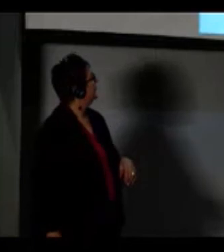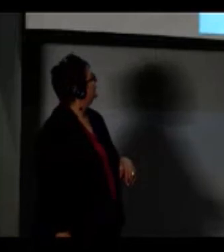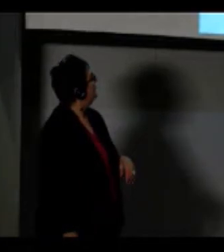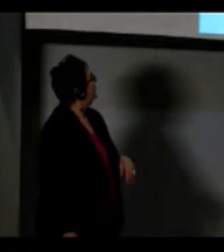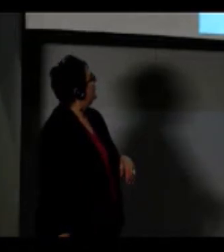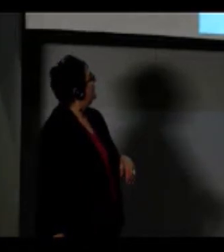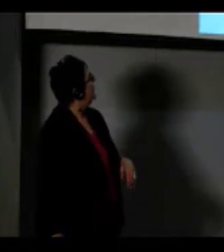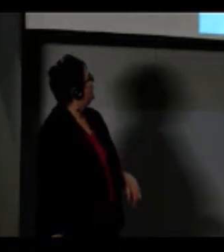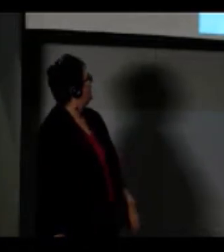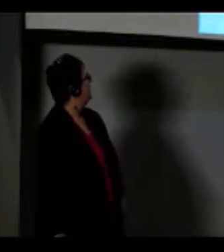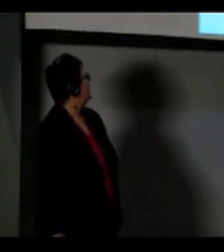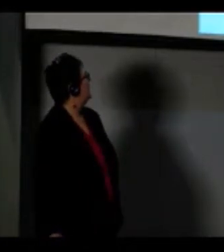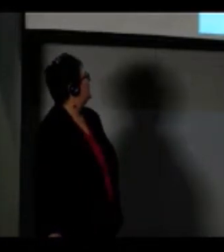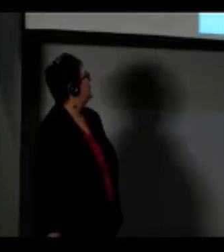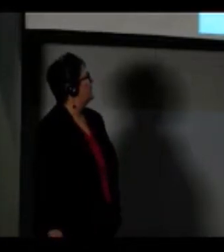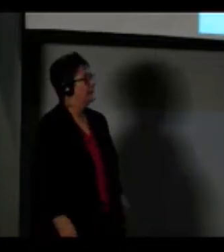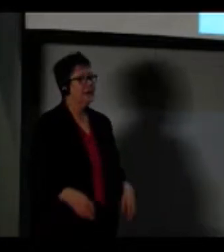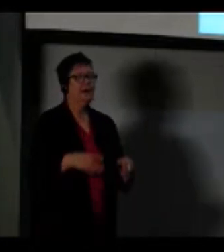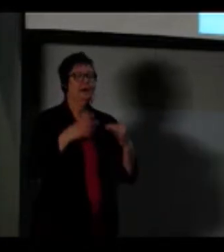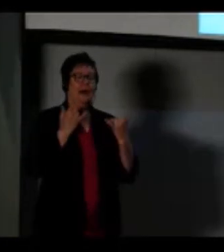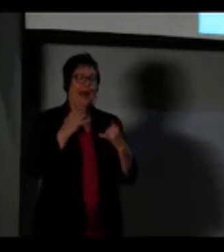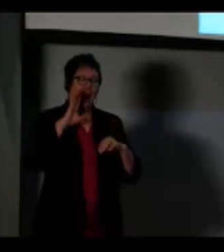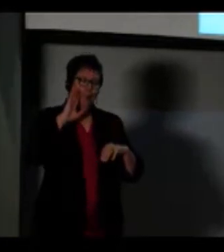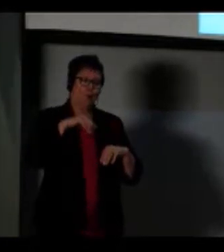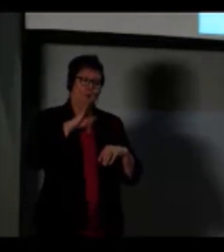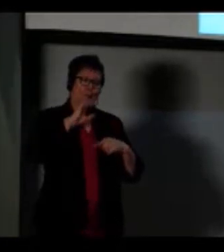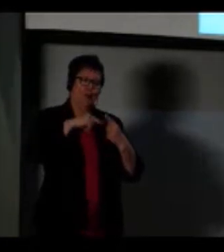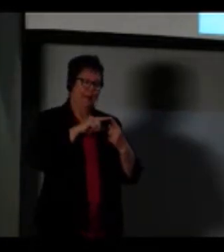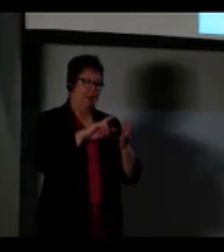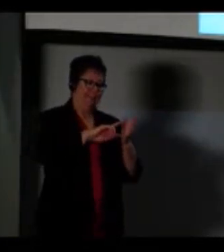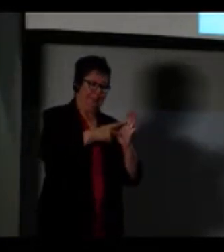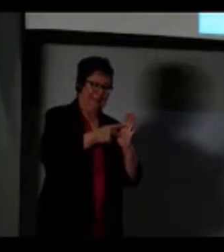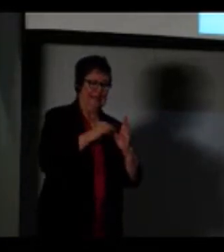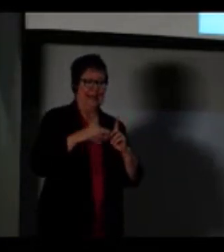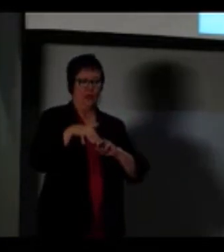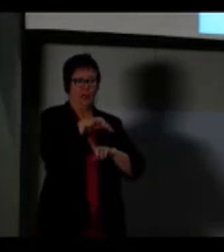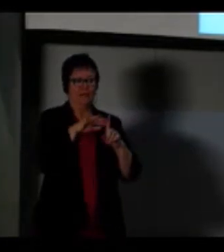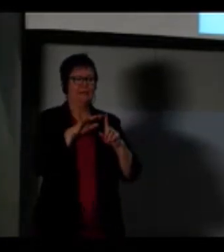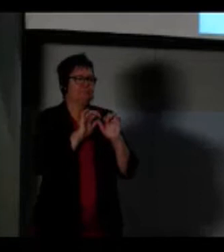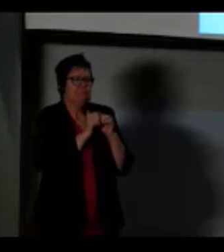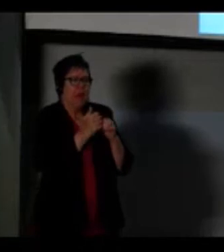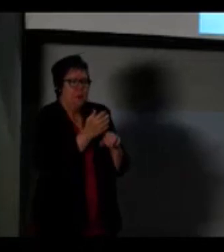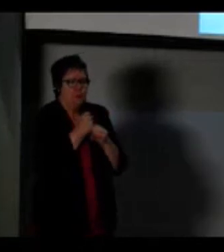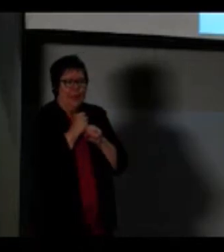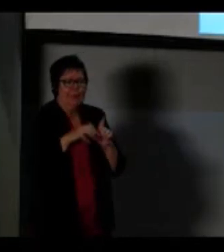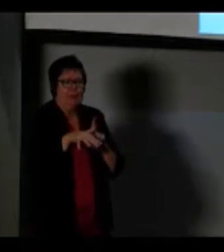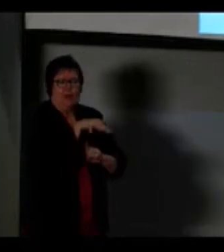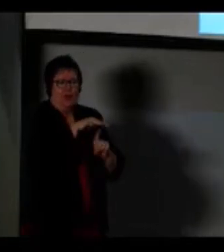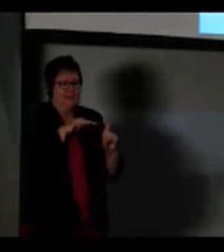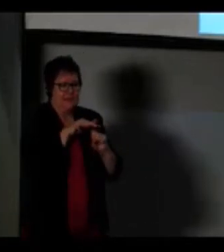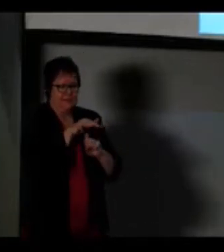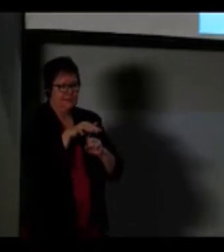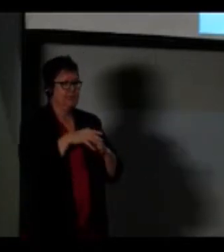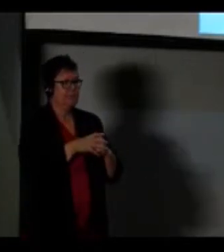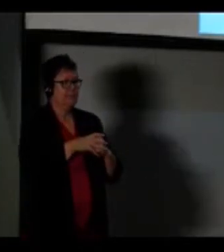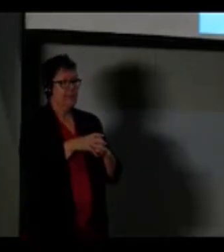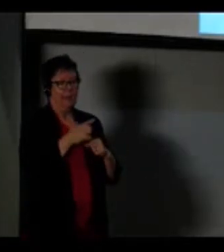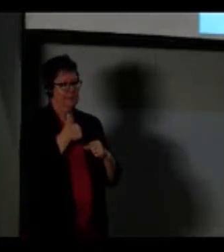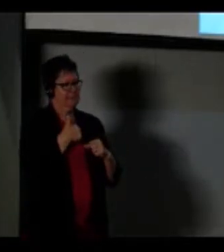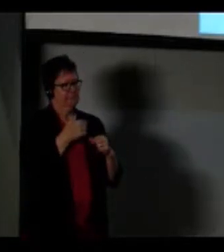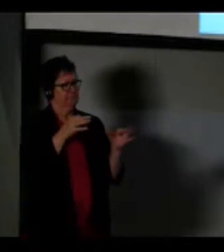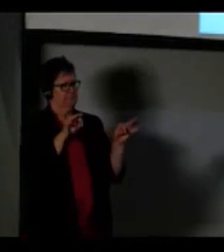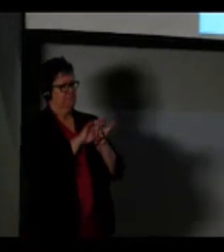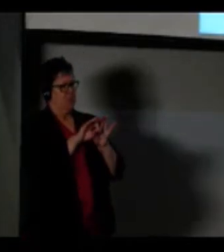So I said I was going to address meaning and context. Well, what provides the context? And this, to me, is one of the really